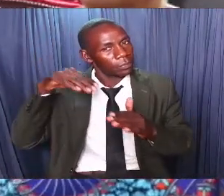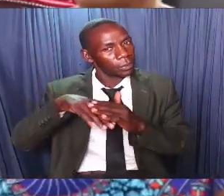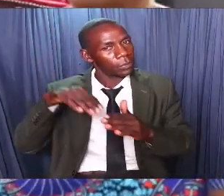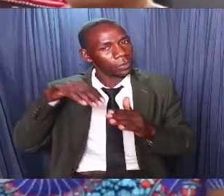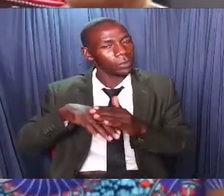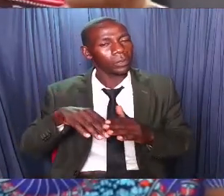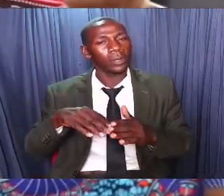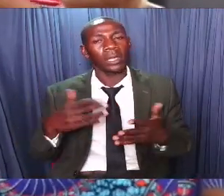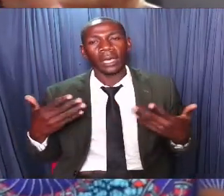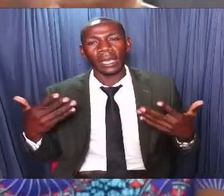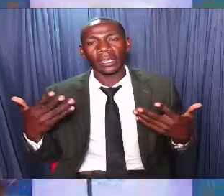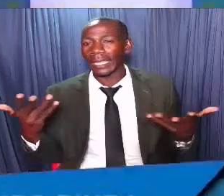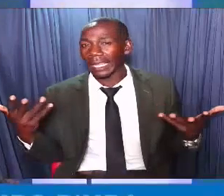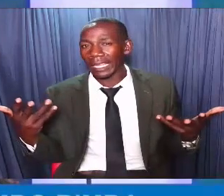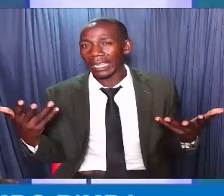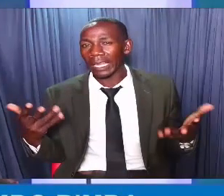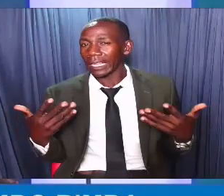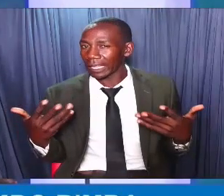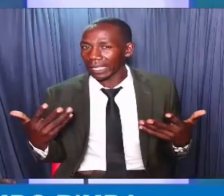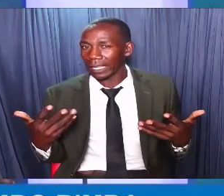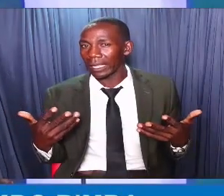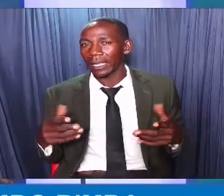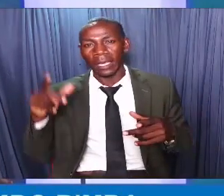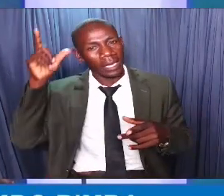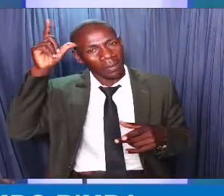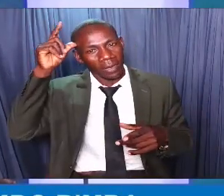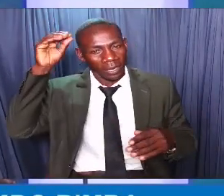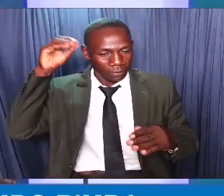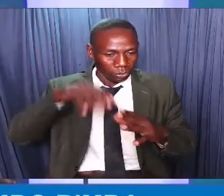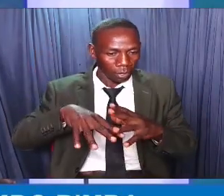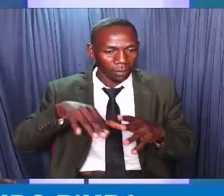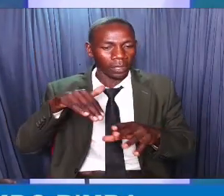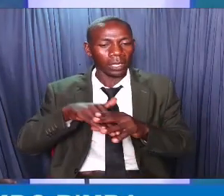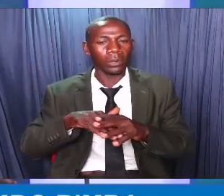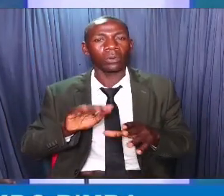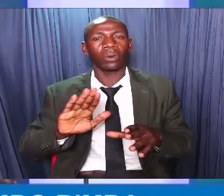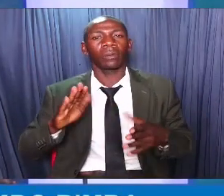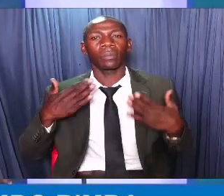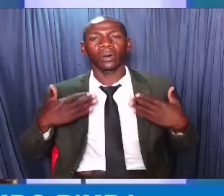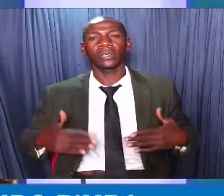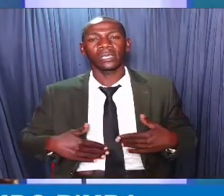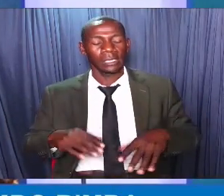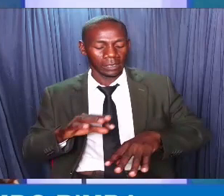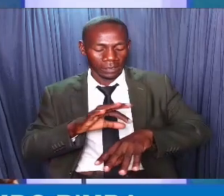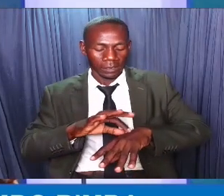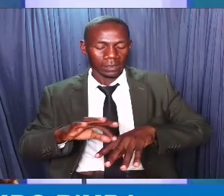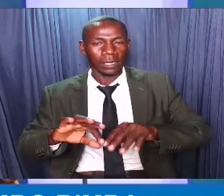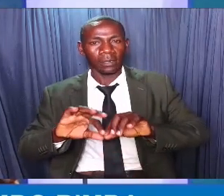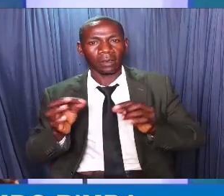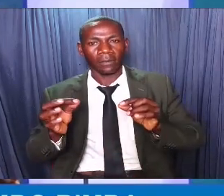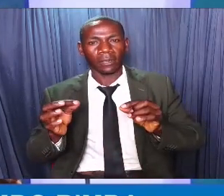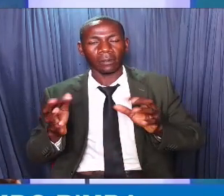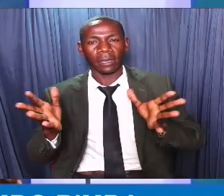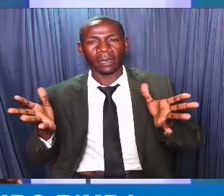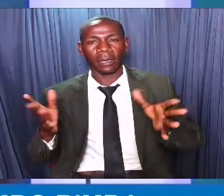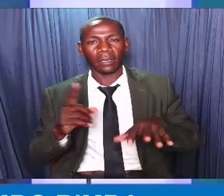to rule. Chochote kile. Anything whatsoever. Shetani anaweza kukitia ndani. The devil can fix in your body. Mishipa yaweza pasuka mahali popote pale. The veins can